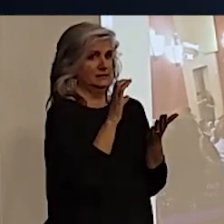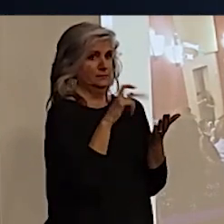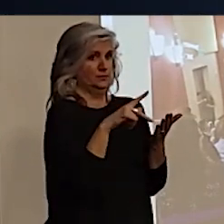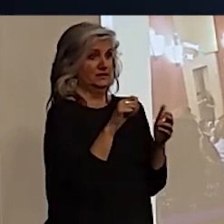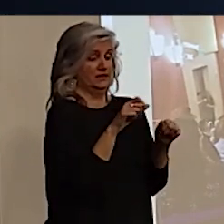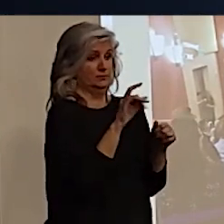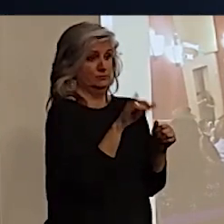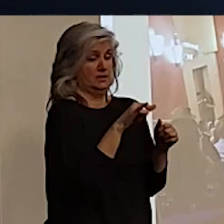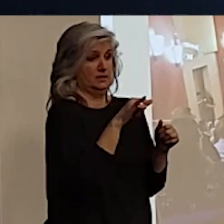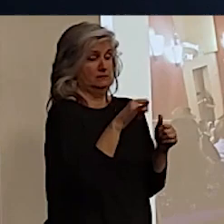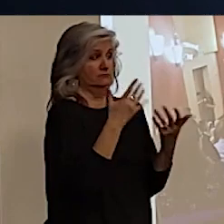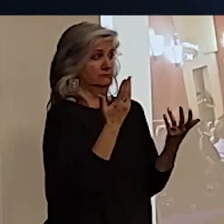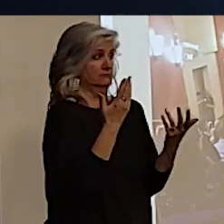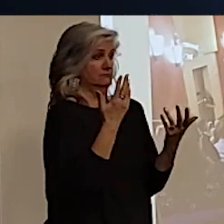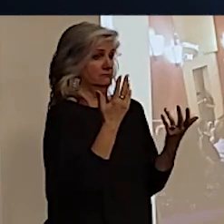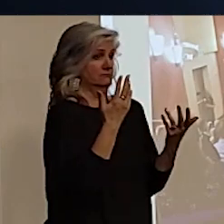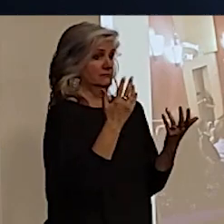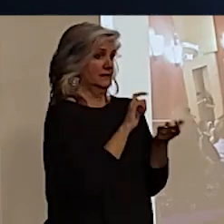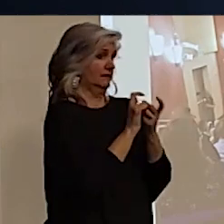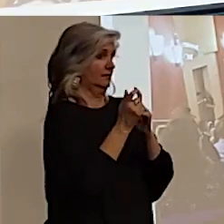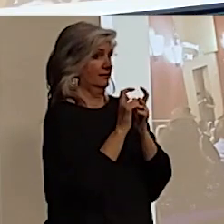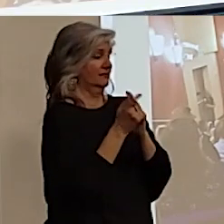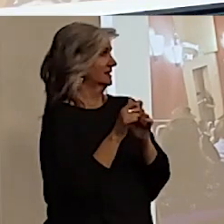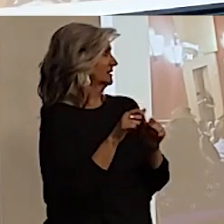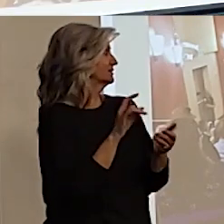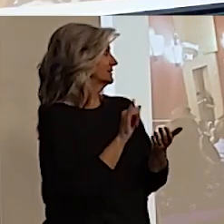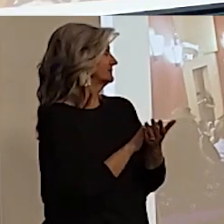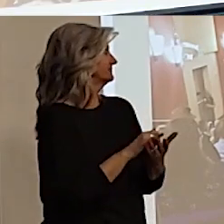can make upward and downward adjustments, so.